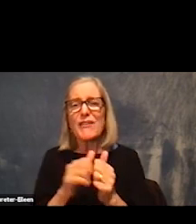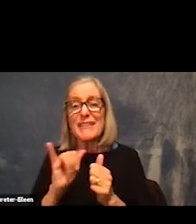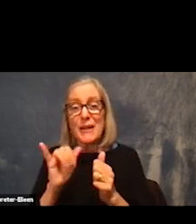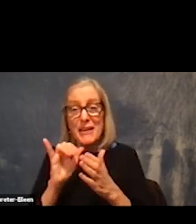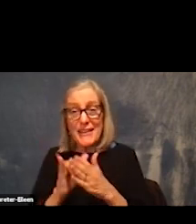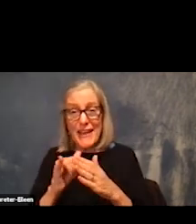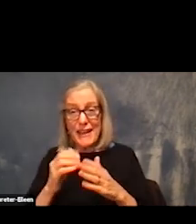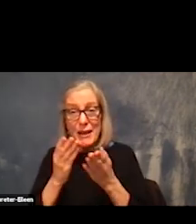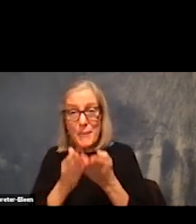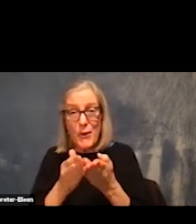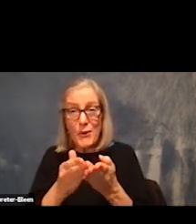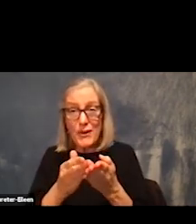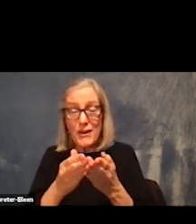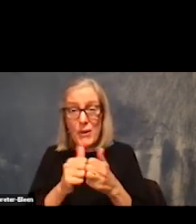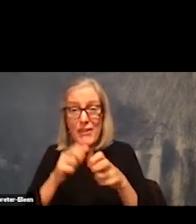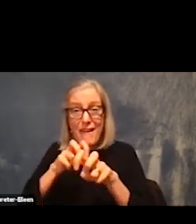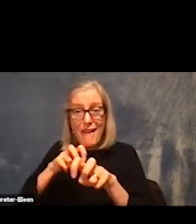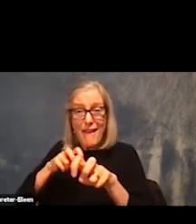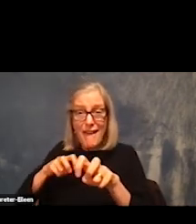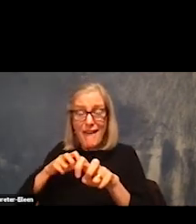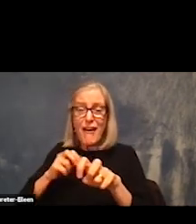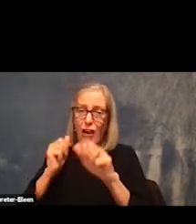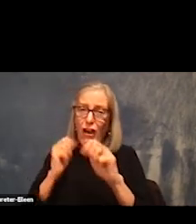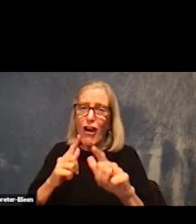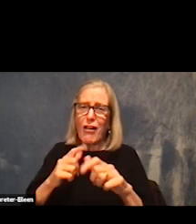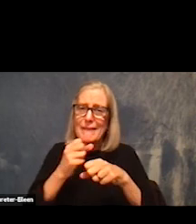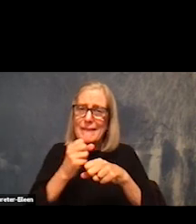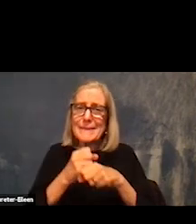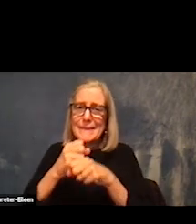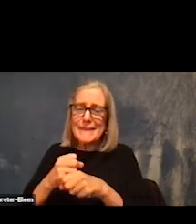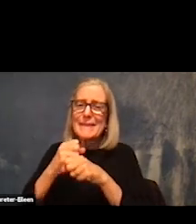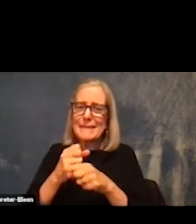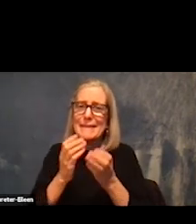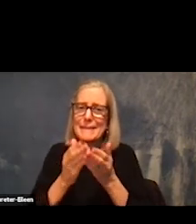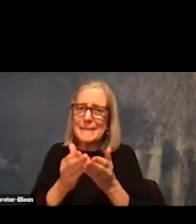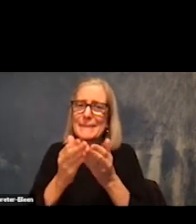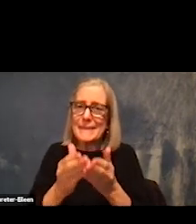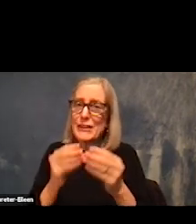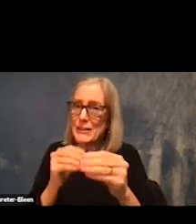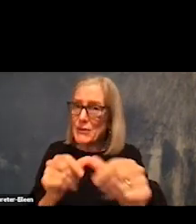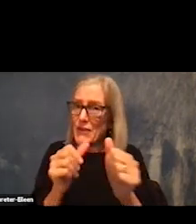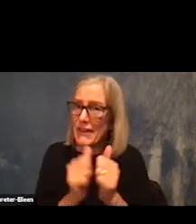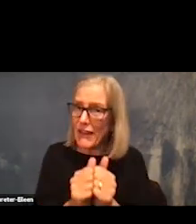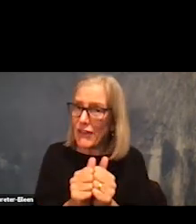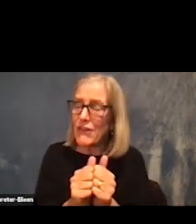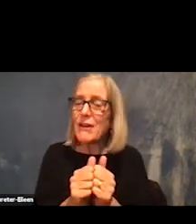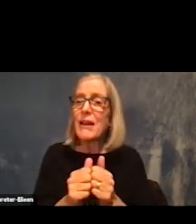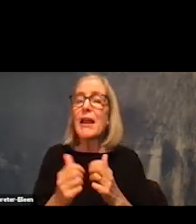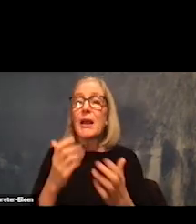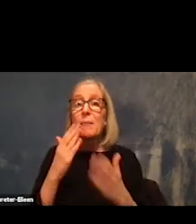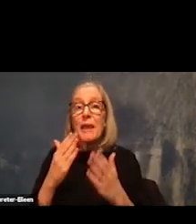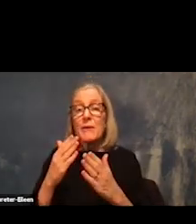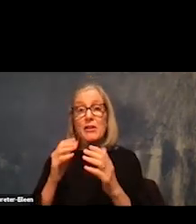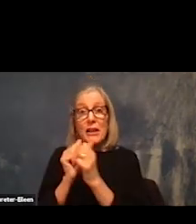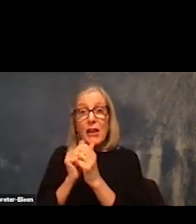can empower students to develop self-advocacy skills. Maybe together we can change the statistics for employment in this country.